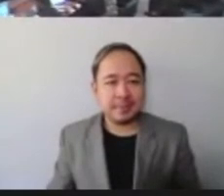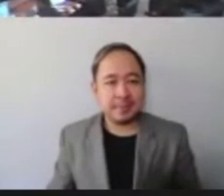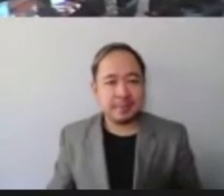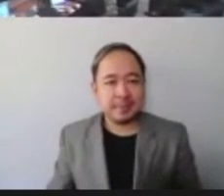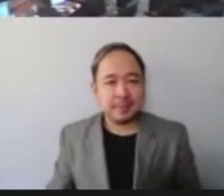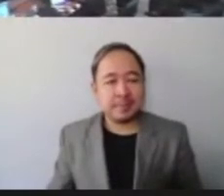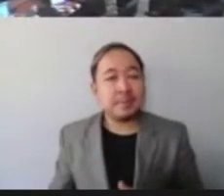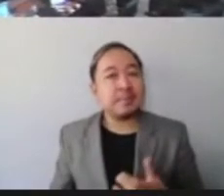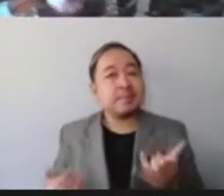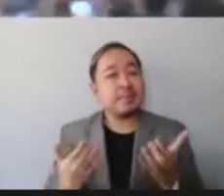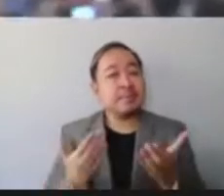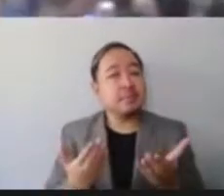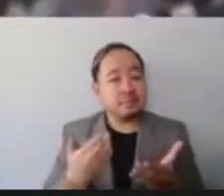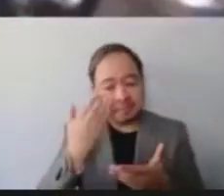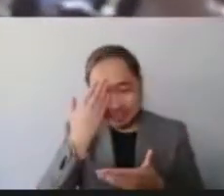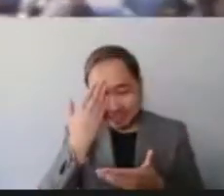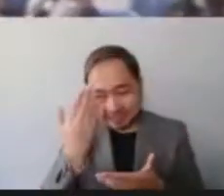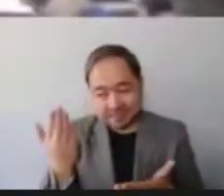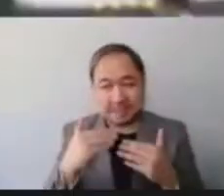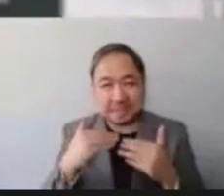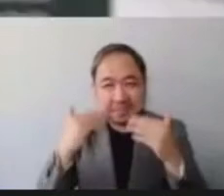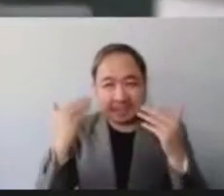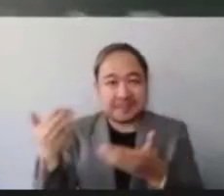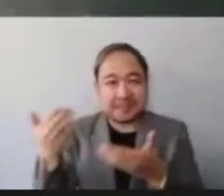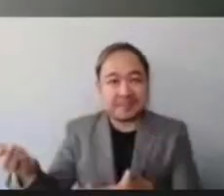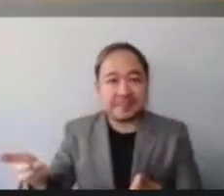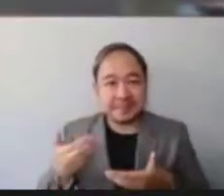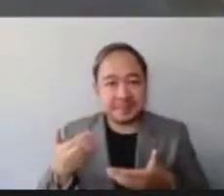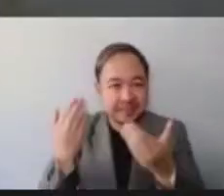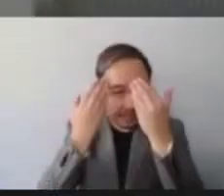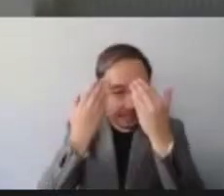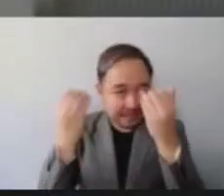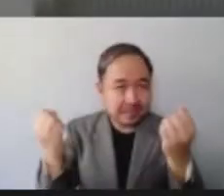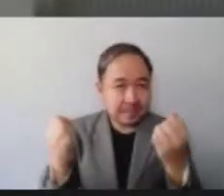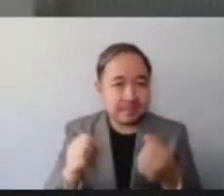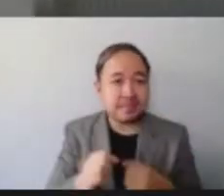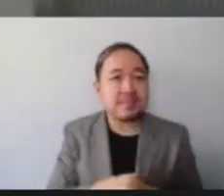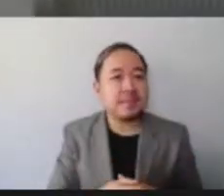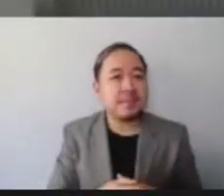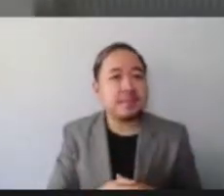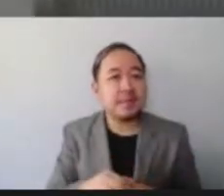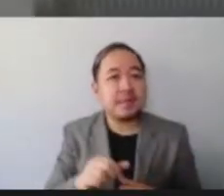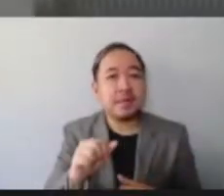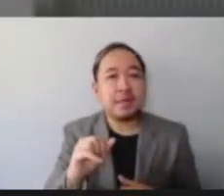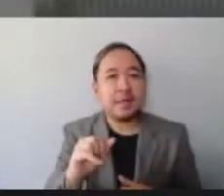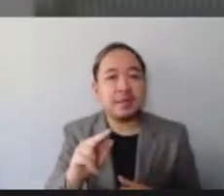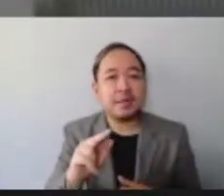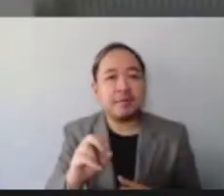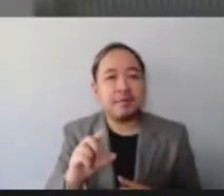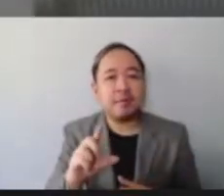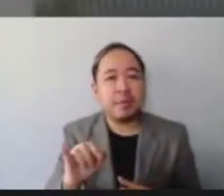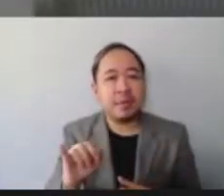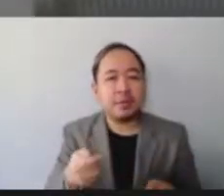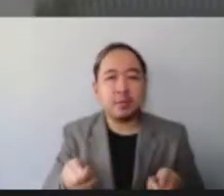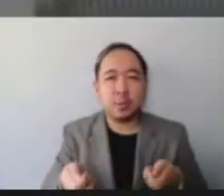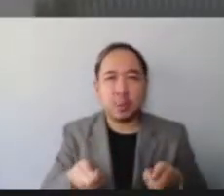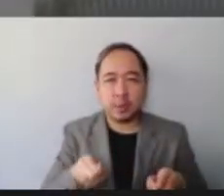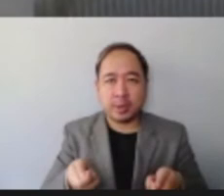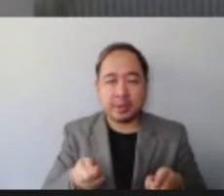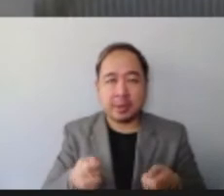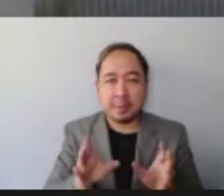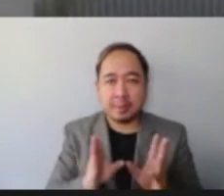it is now my honor to invite Ambassador Amin taraba to conduct the meeting from disappoint